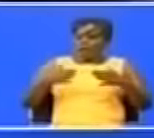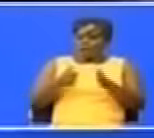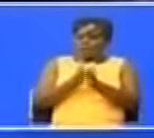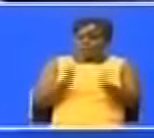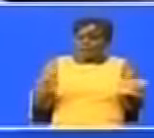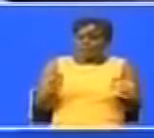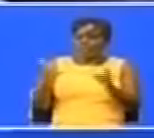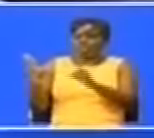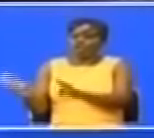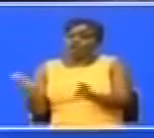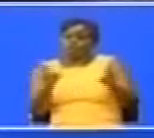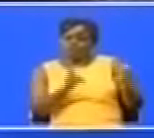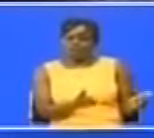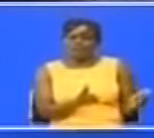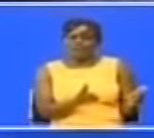ya chini